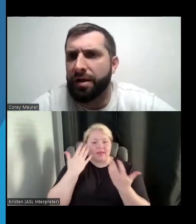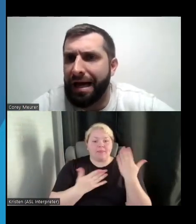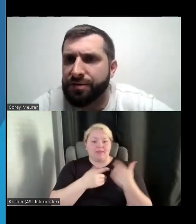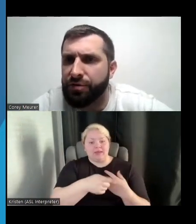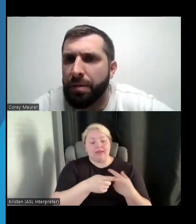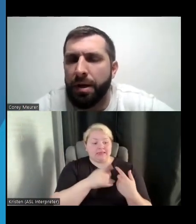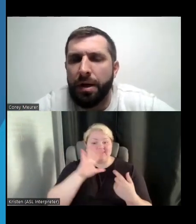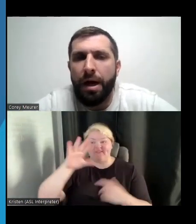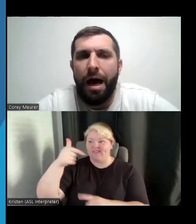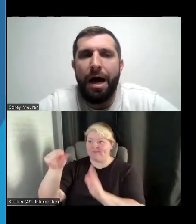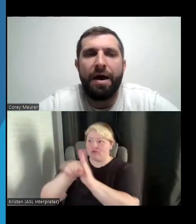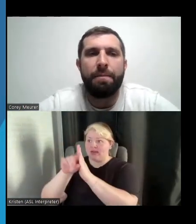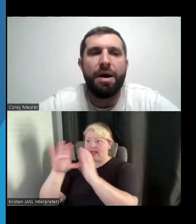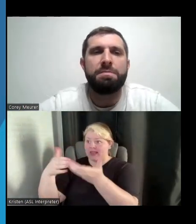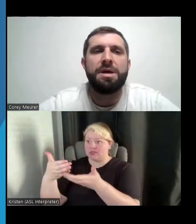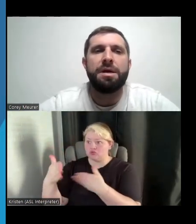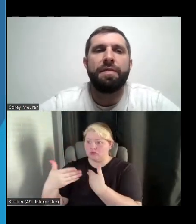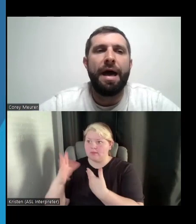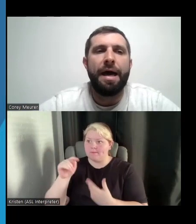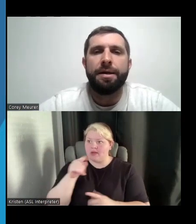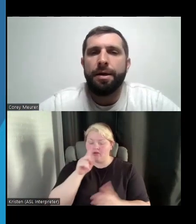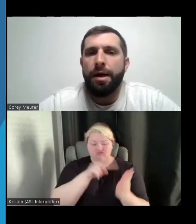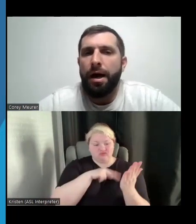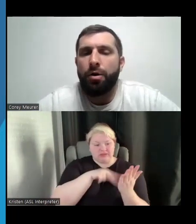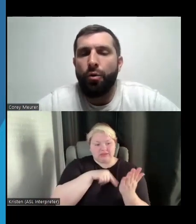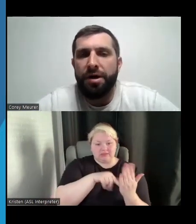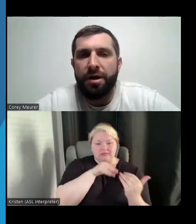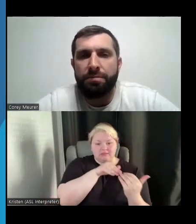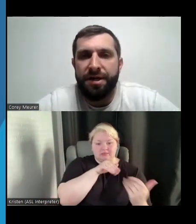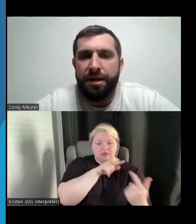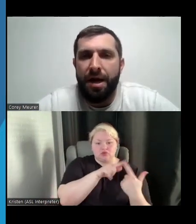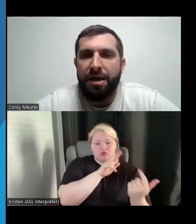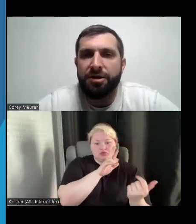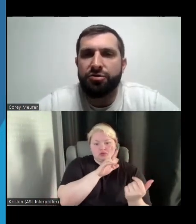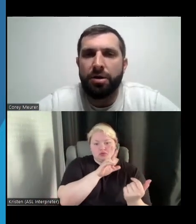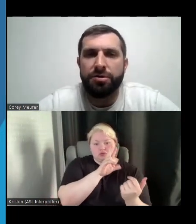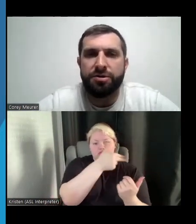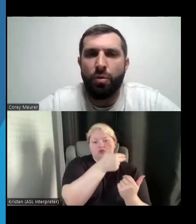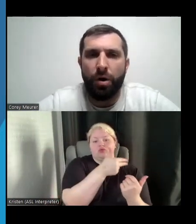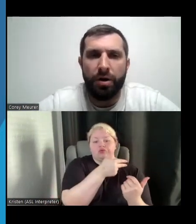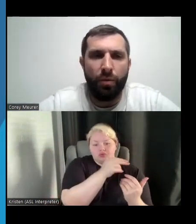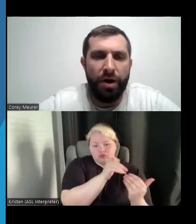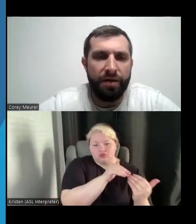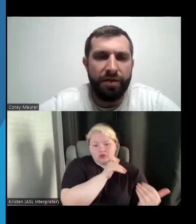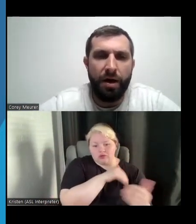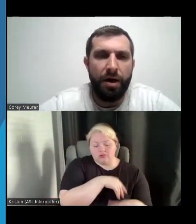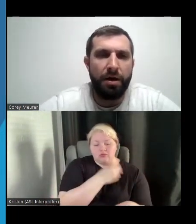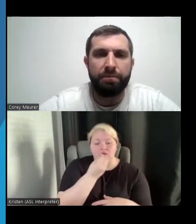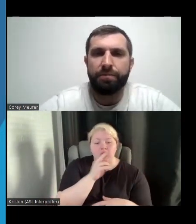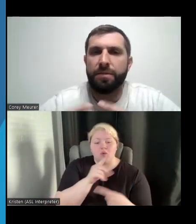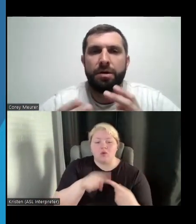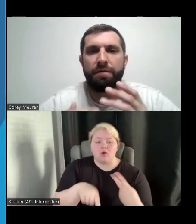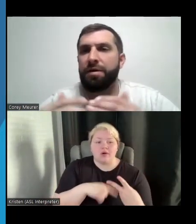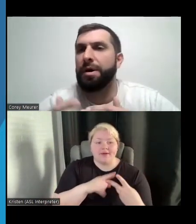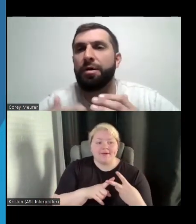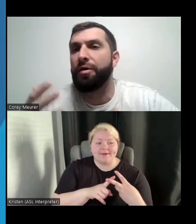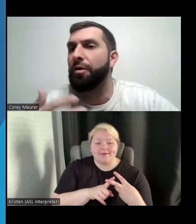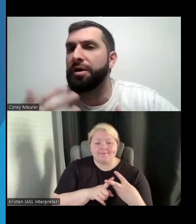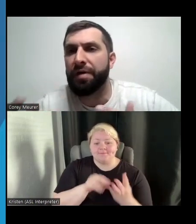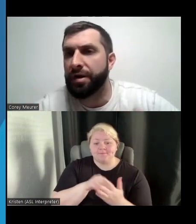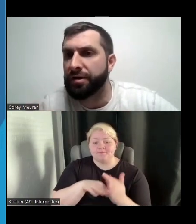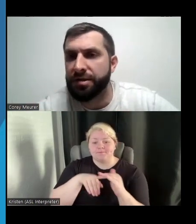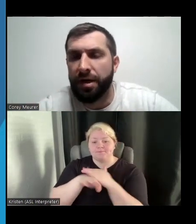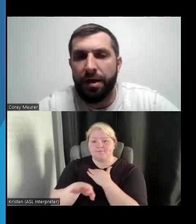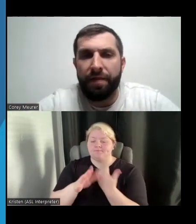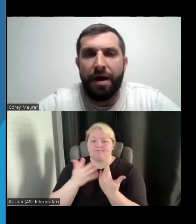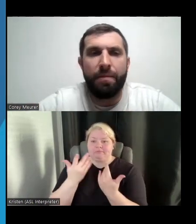5th grade classroom. That might mean that Corey comes in and he struggles to work with female